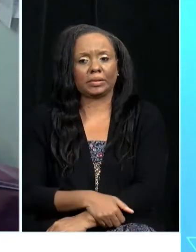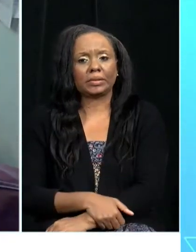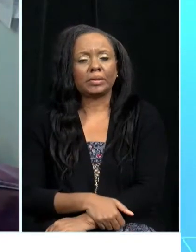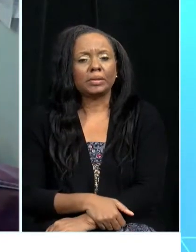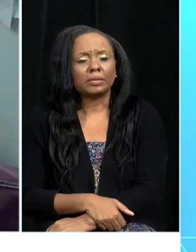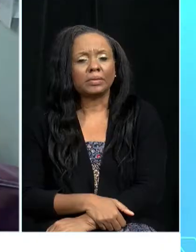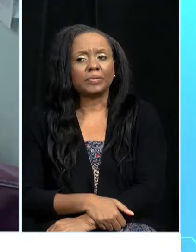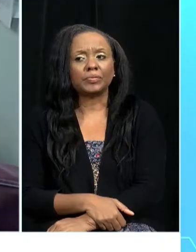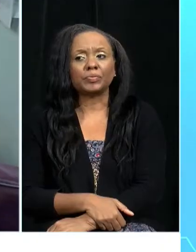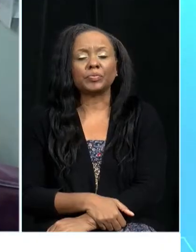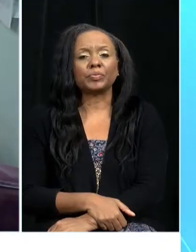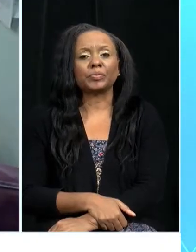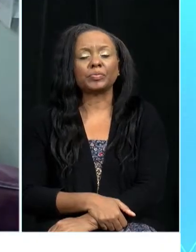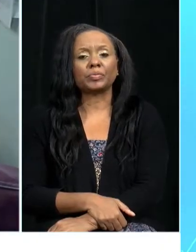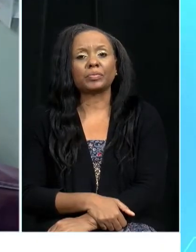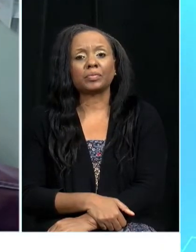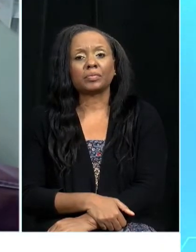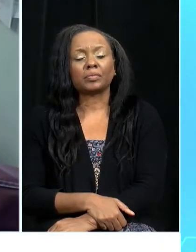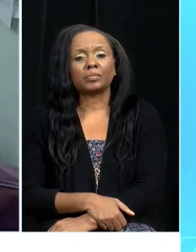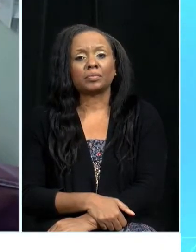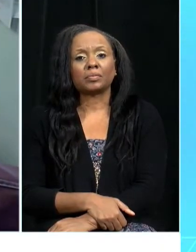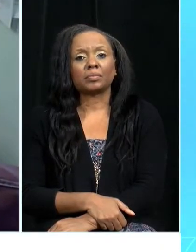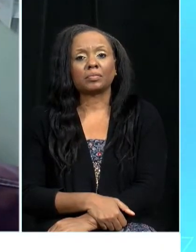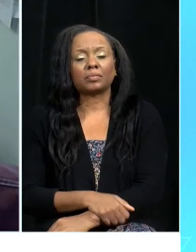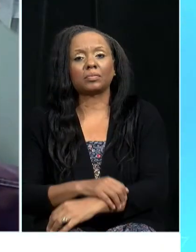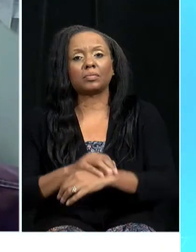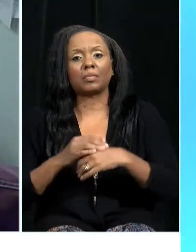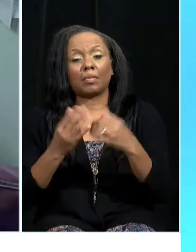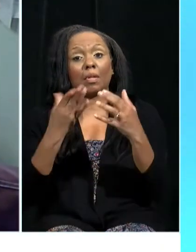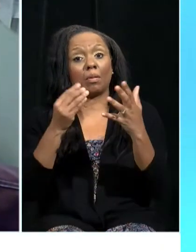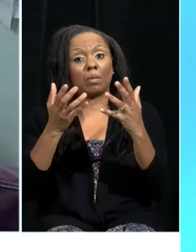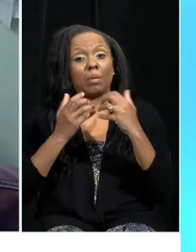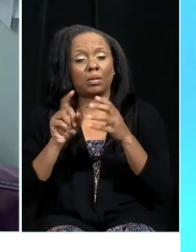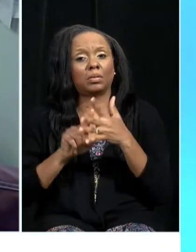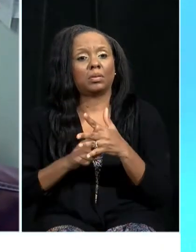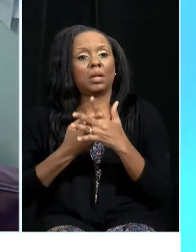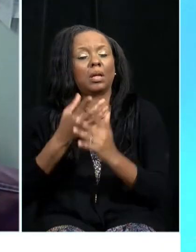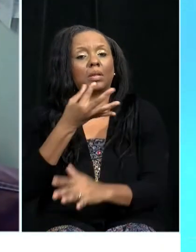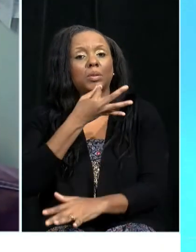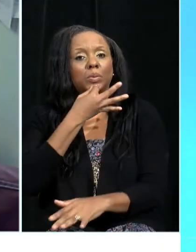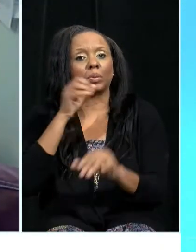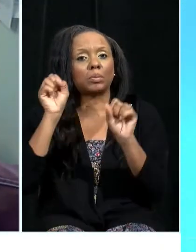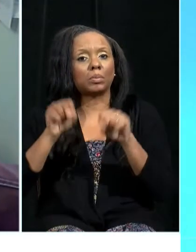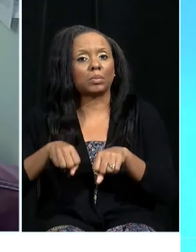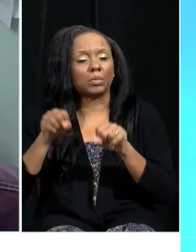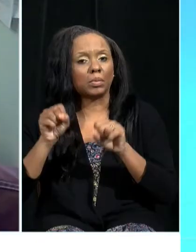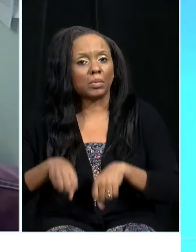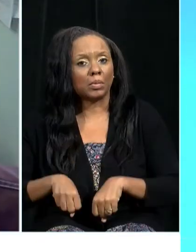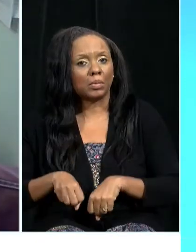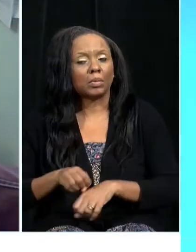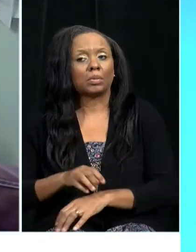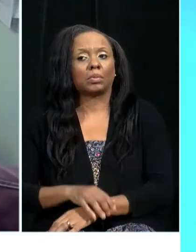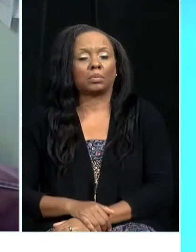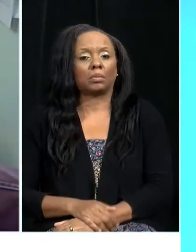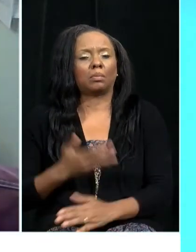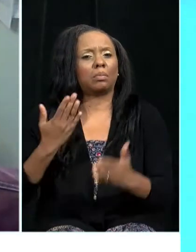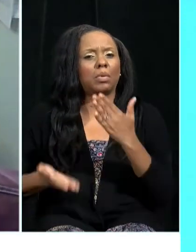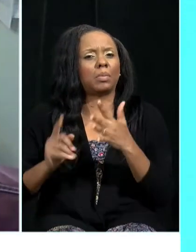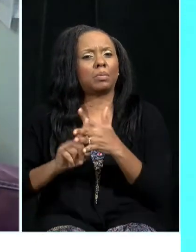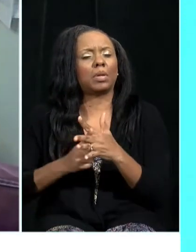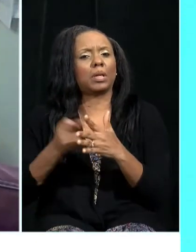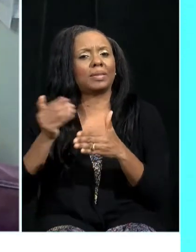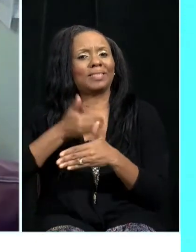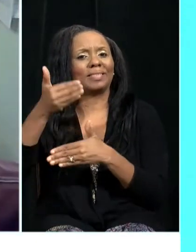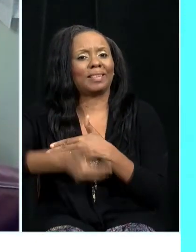we start as soon as possible. I say as soon as possible from the beginning of the next financial year,